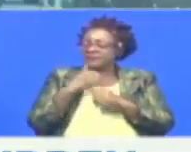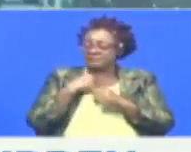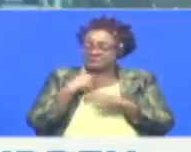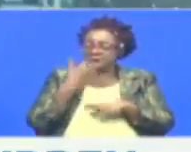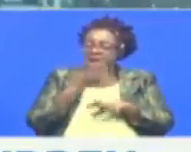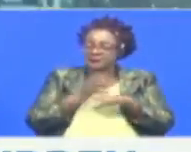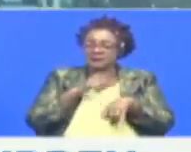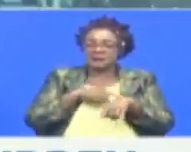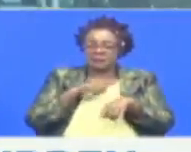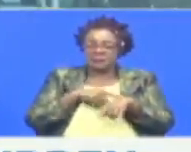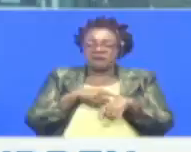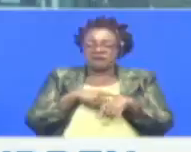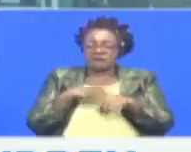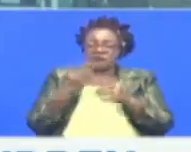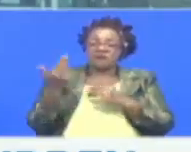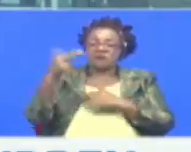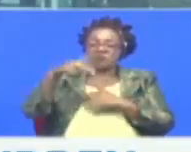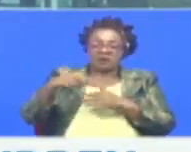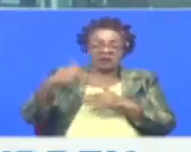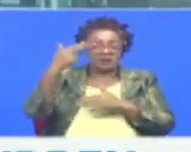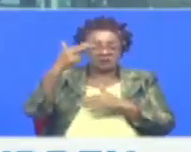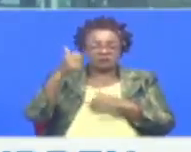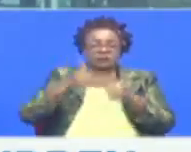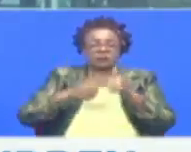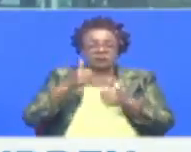record high pump prices, which have pushed up